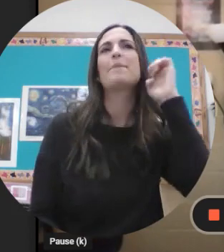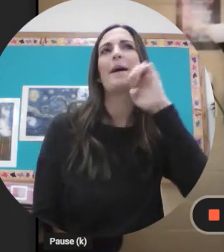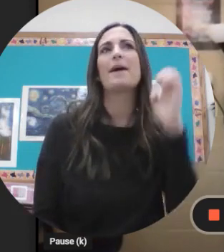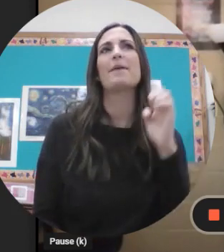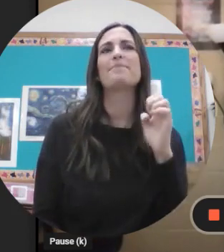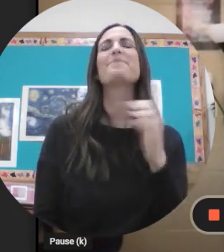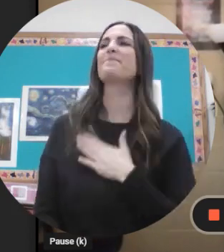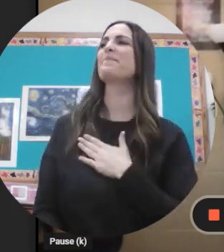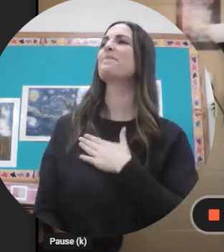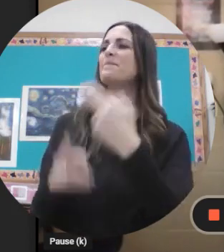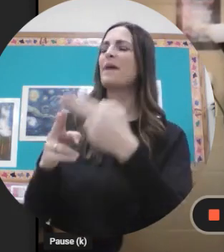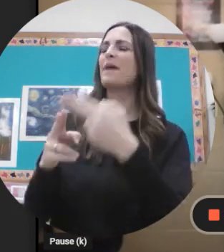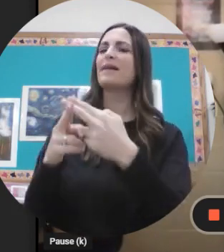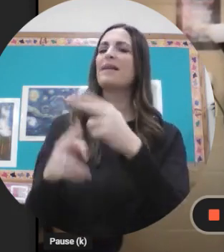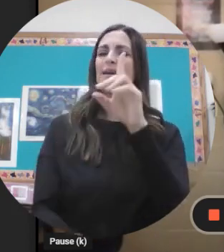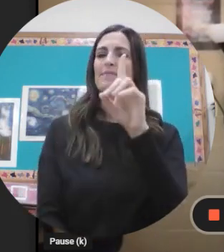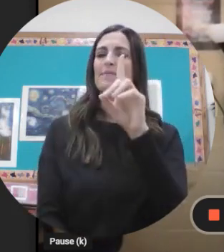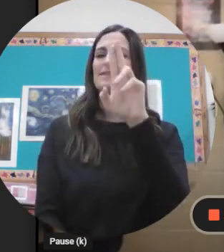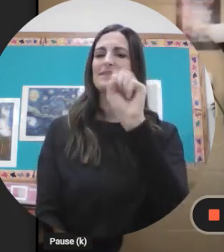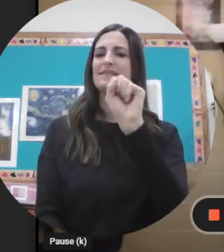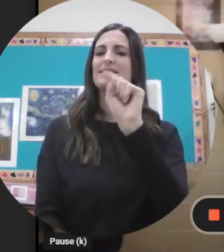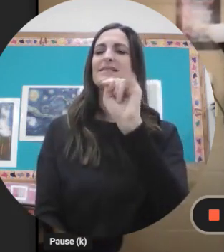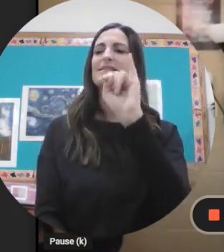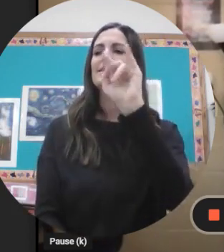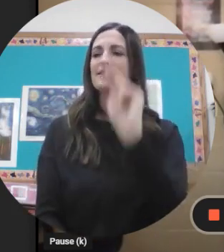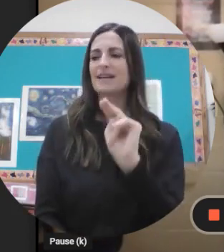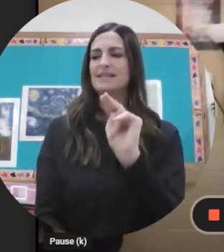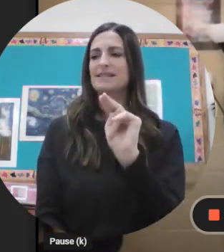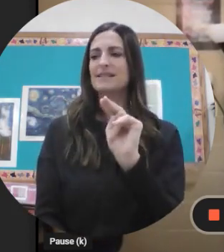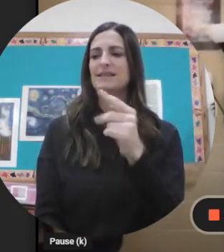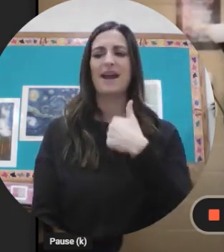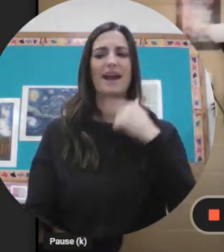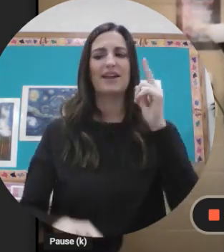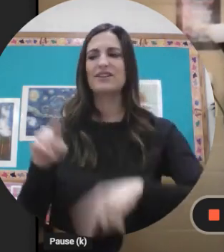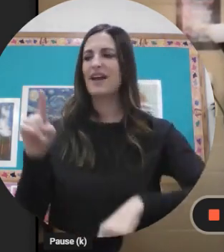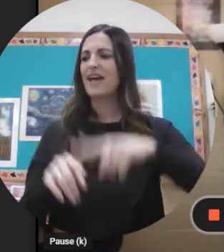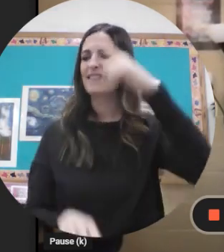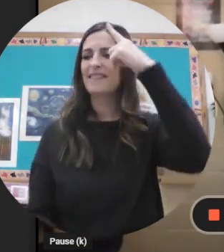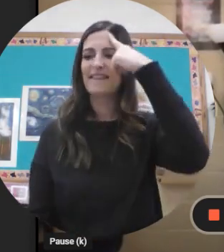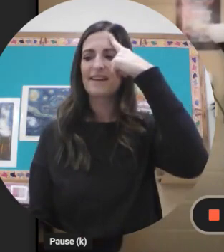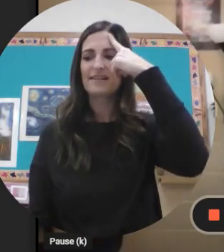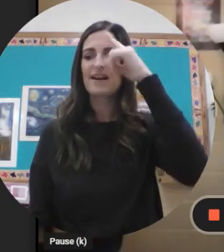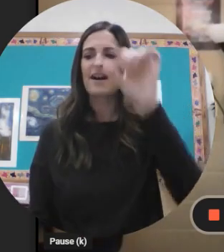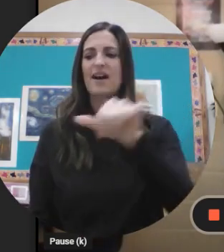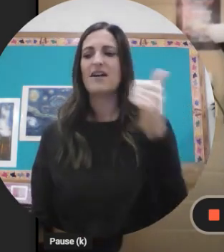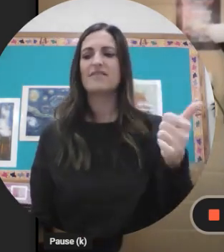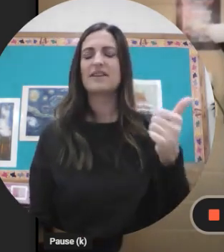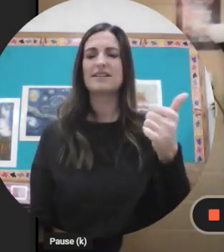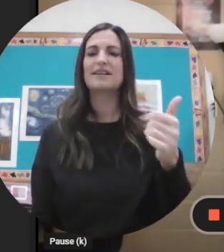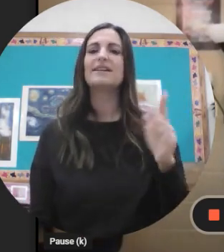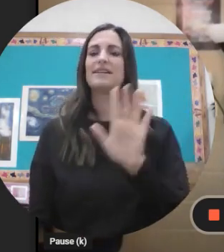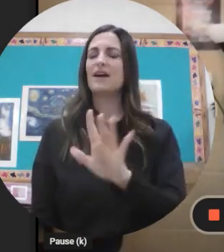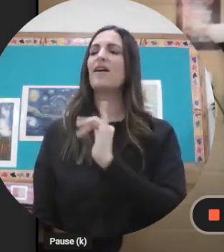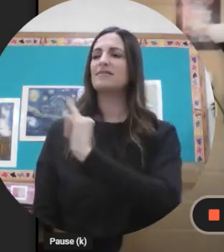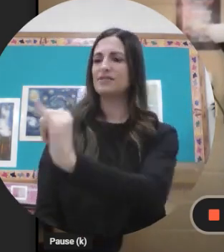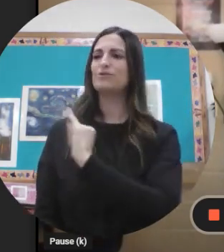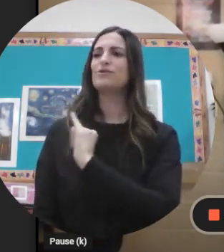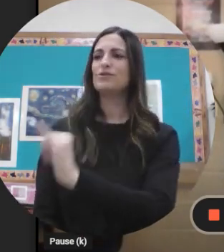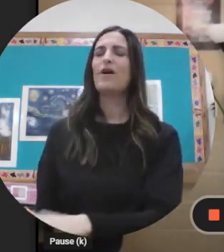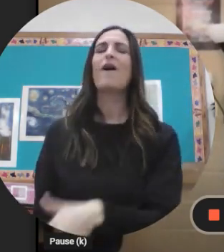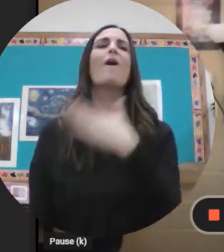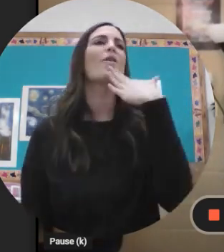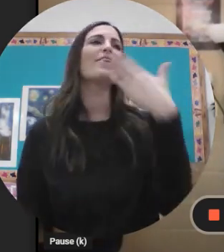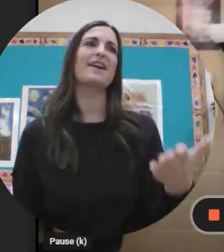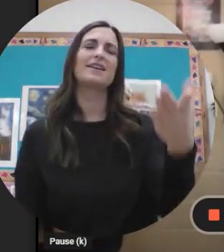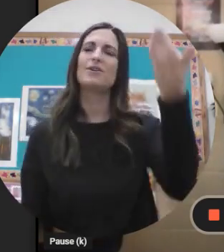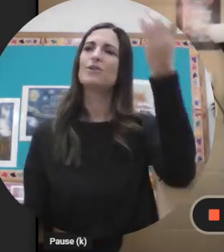"I'm Dustin." "Nice shirt." I couldn't think of one other thing to say, but maybe he'd say "you too." "Thanks," Dustin